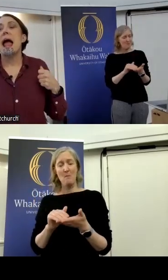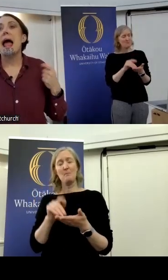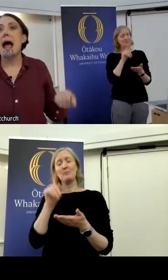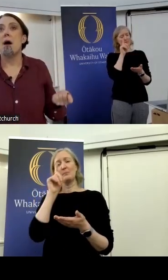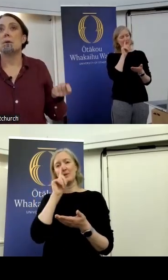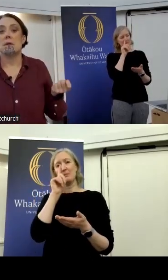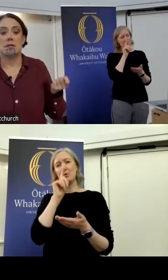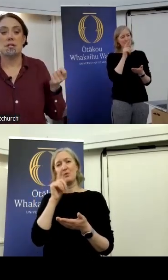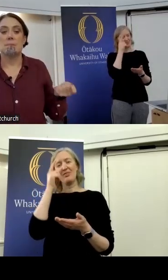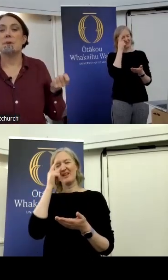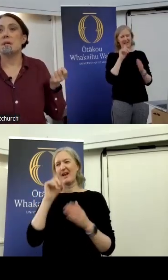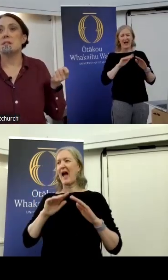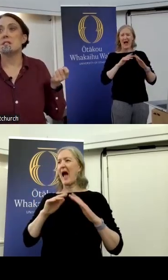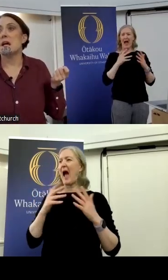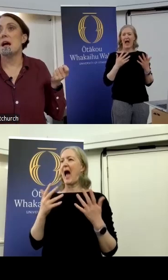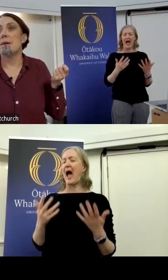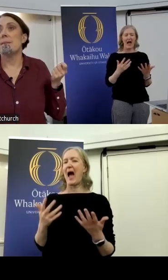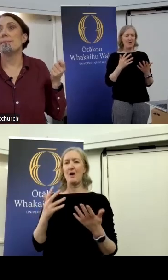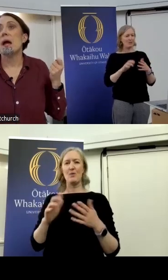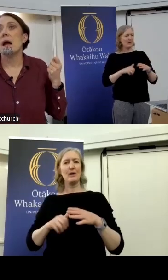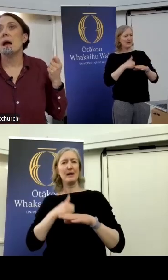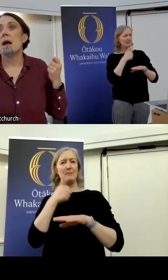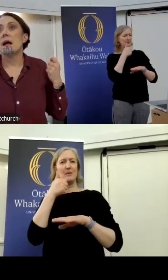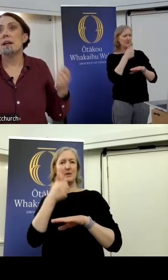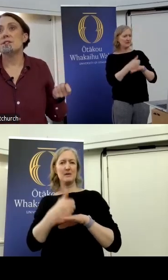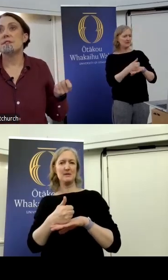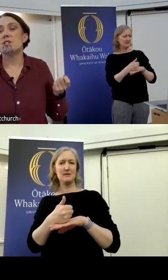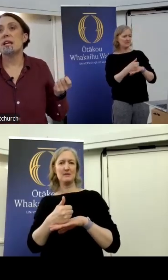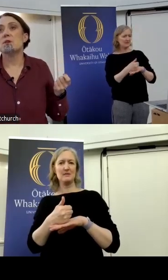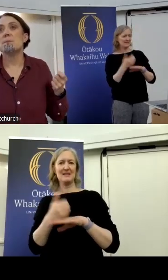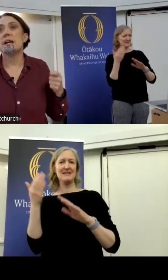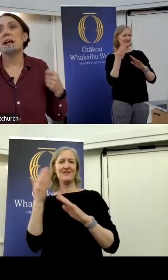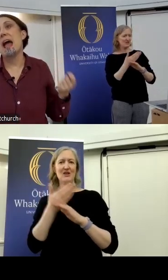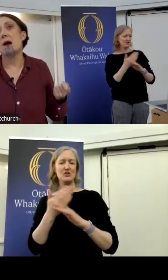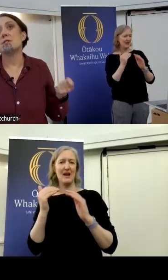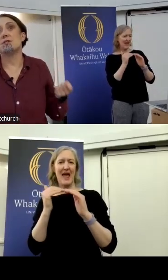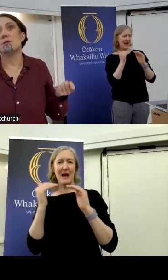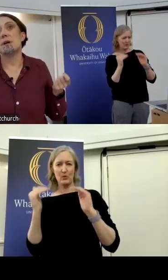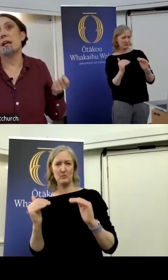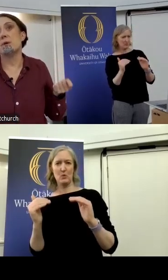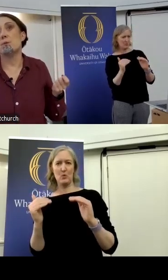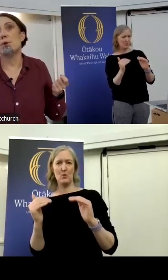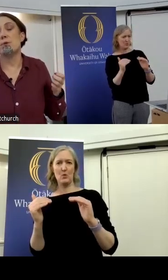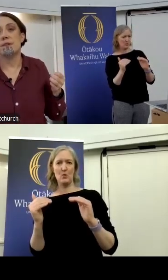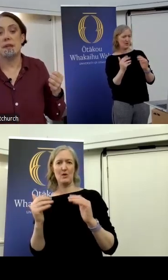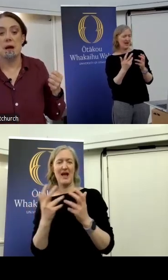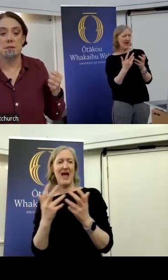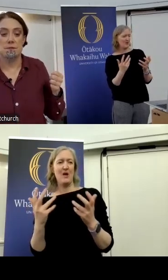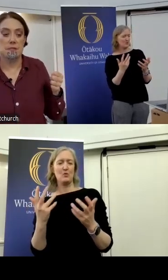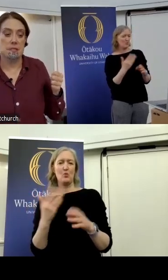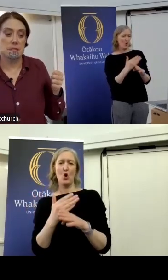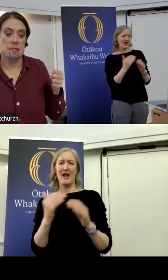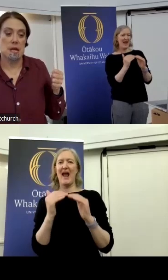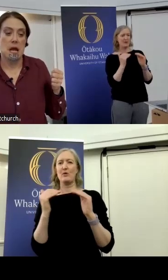about how to implement an intervention equitably and how to do equity work within their